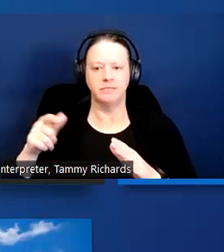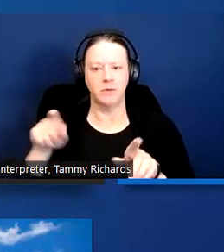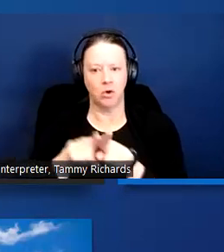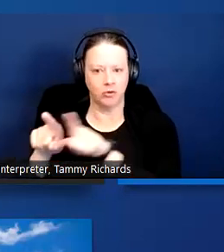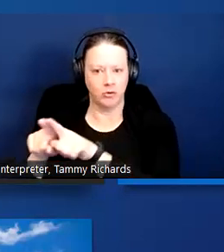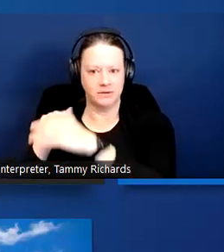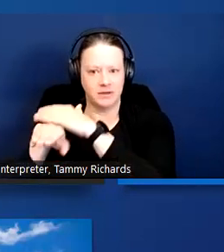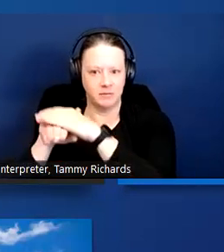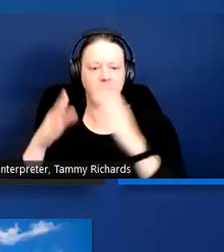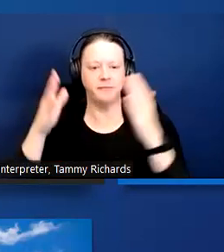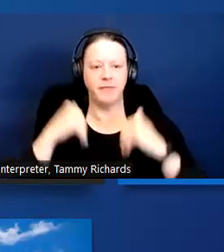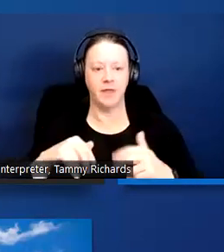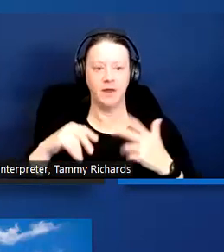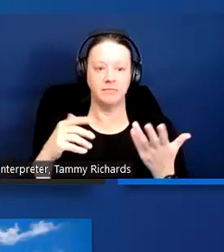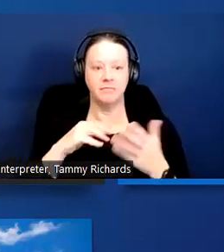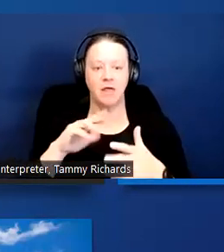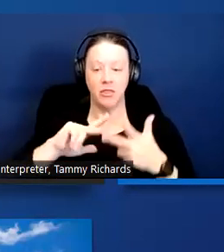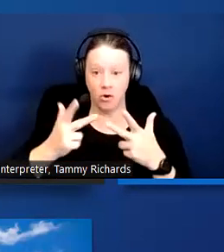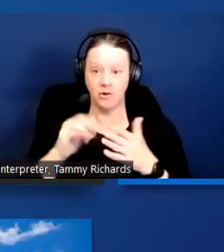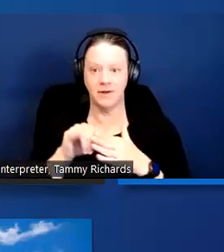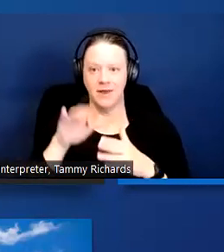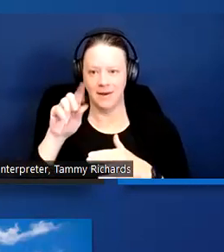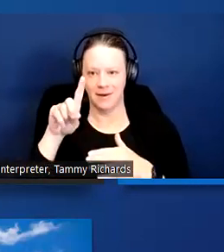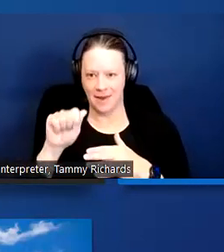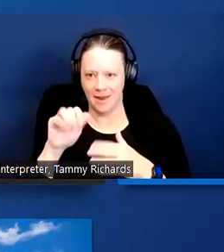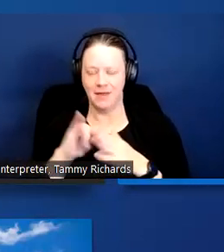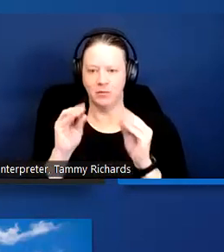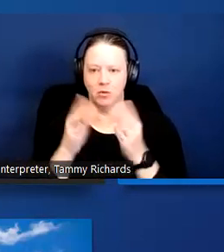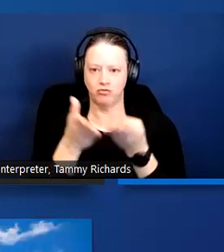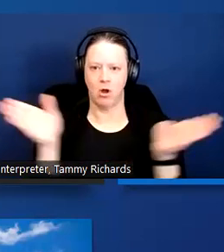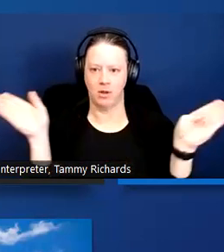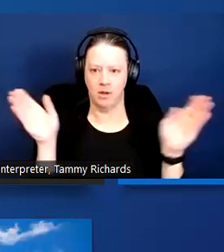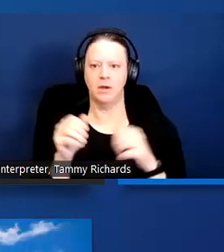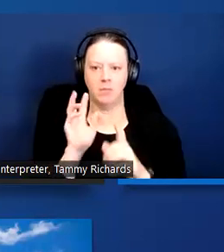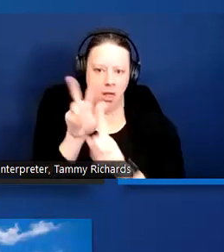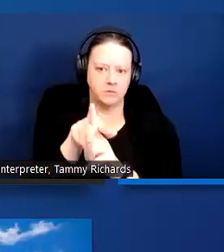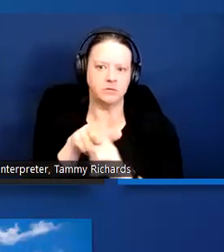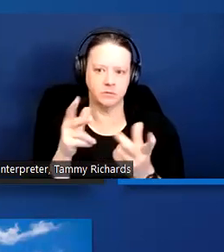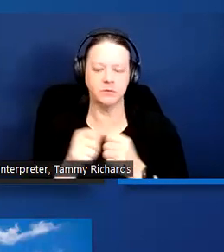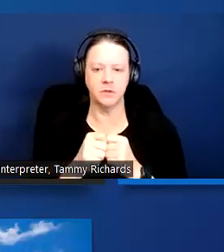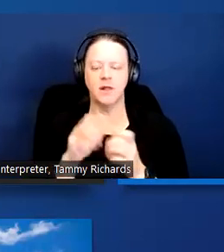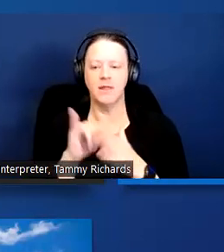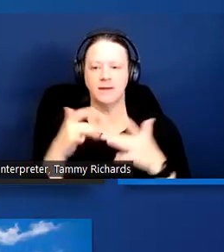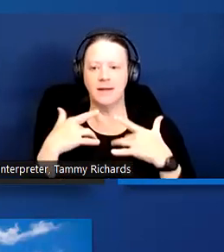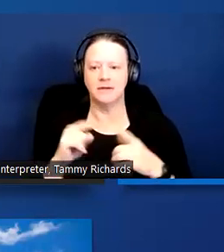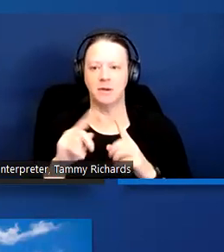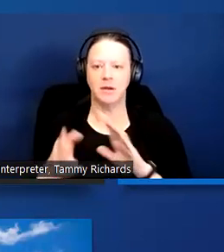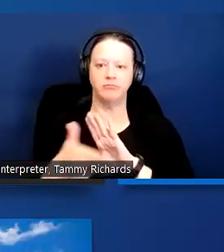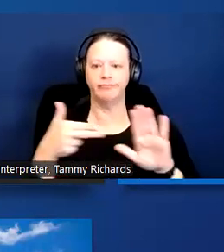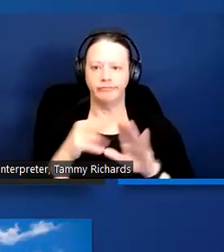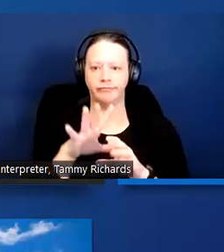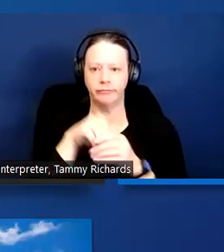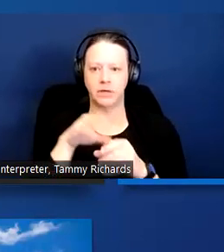there's the Americans with Disabilities Act. That applies much more broadly and usually is cited in cases focused